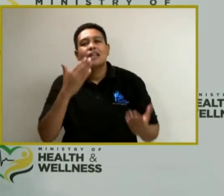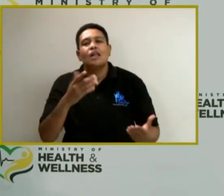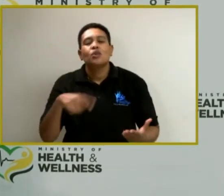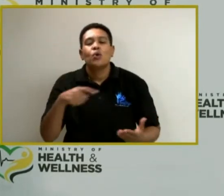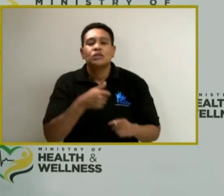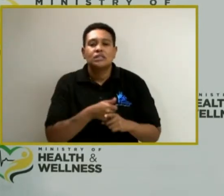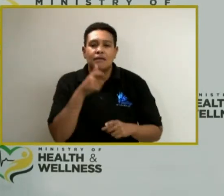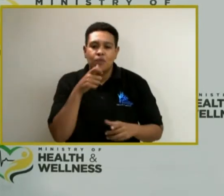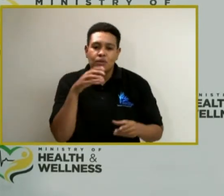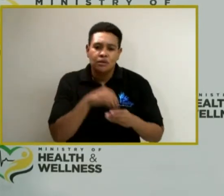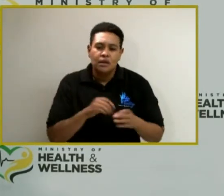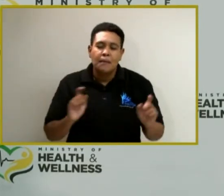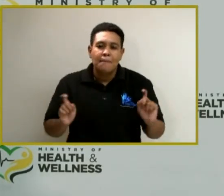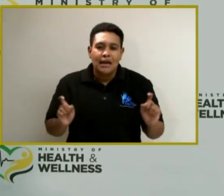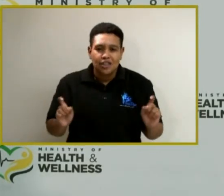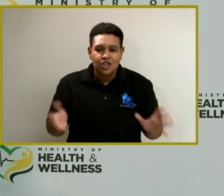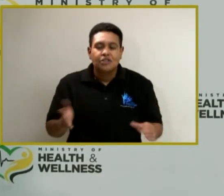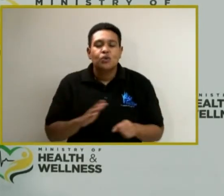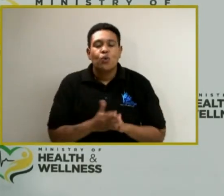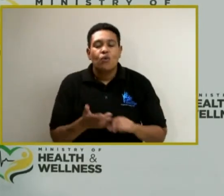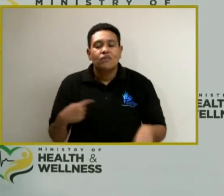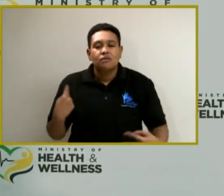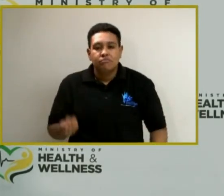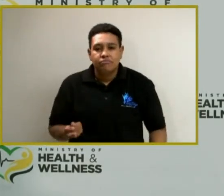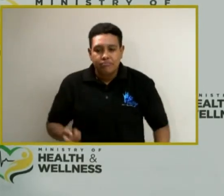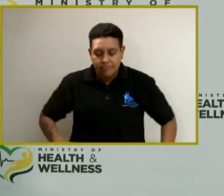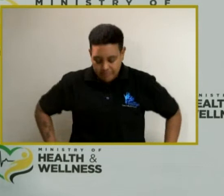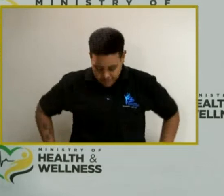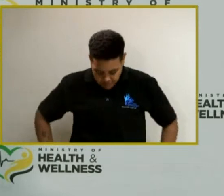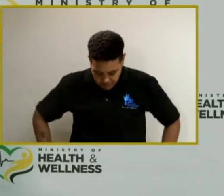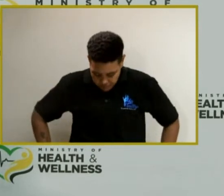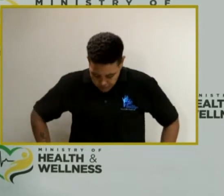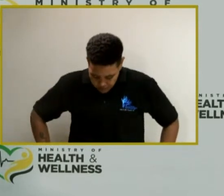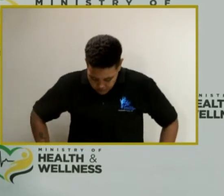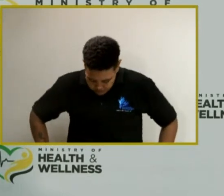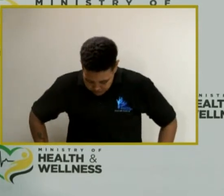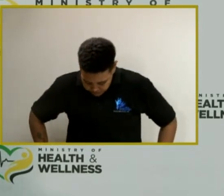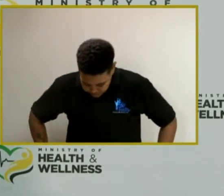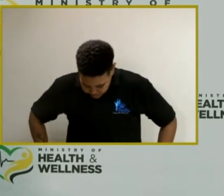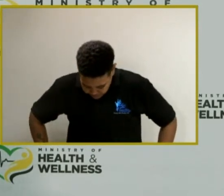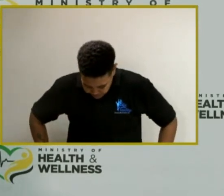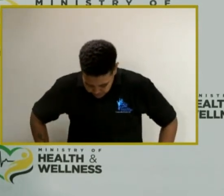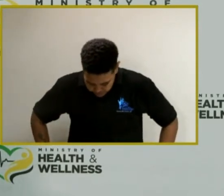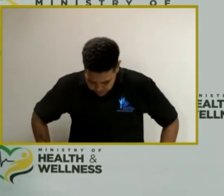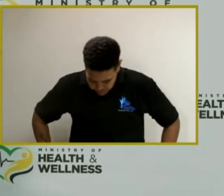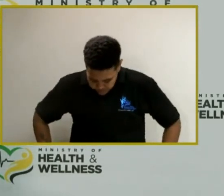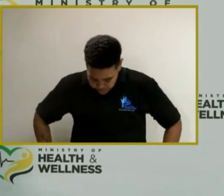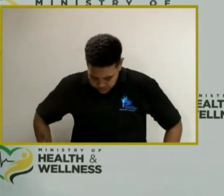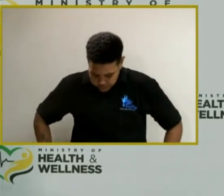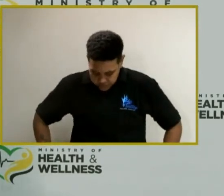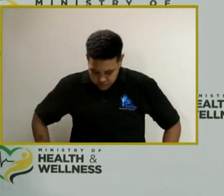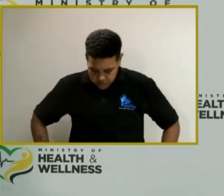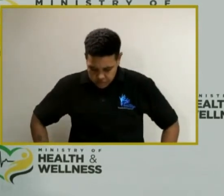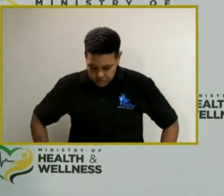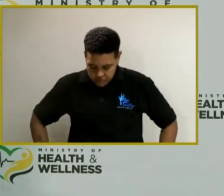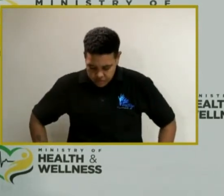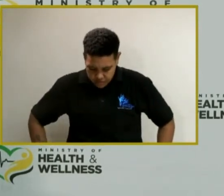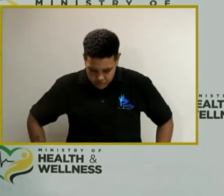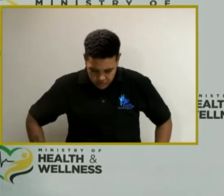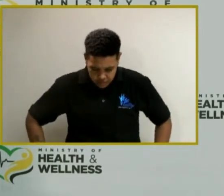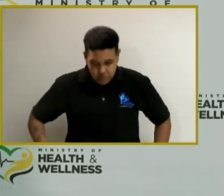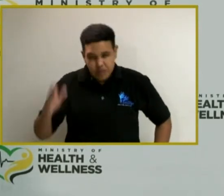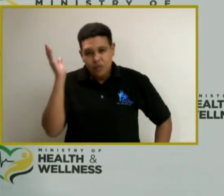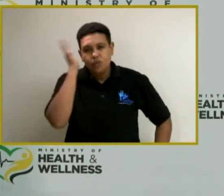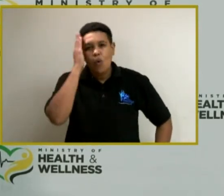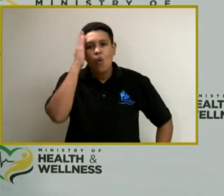who have been managing this process. There is a playbook for COVID-19. This is